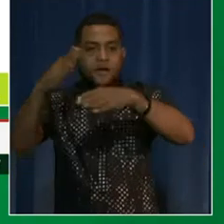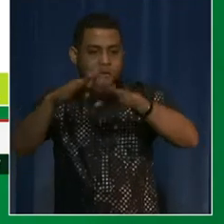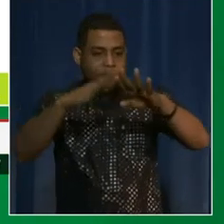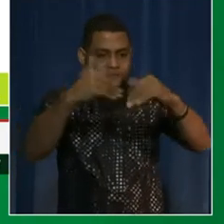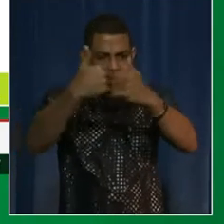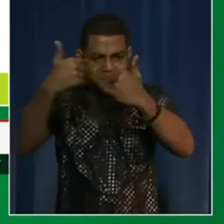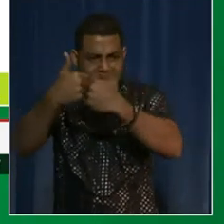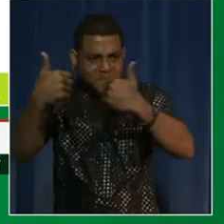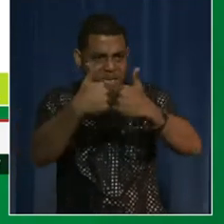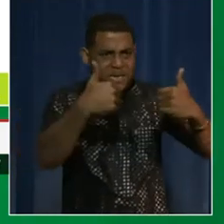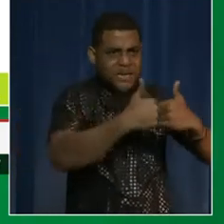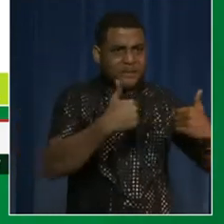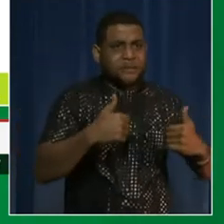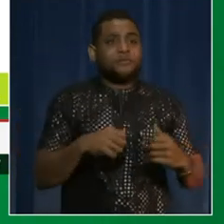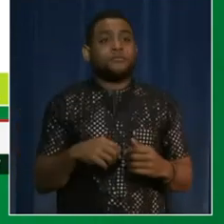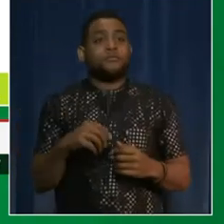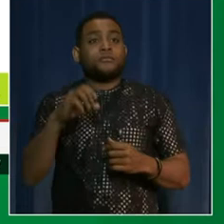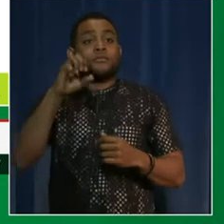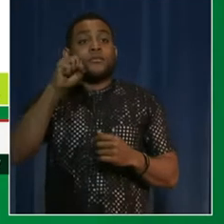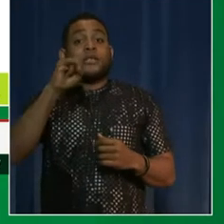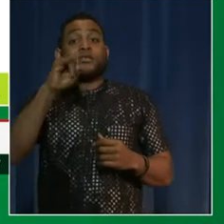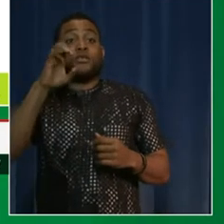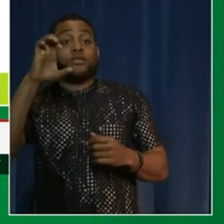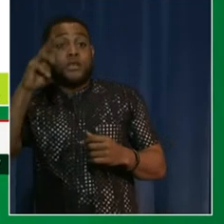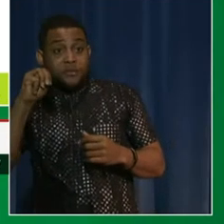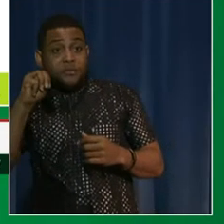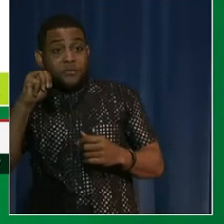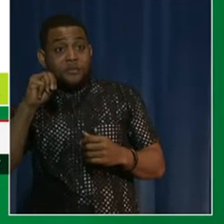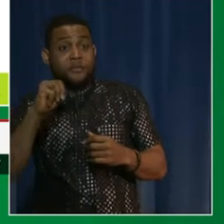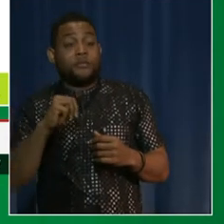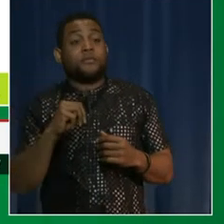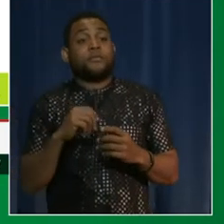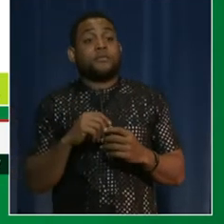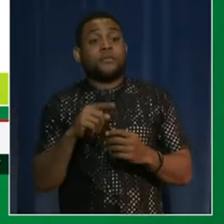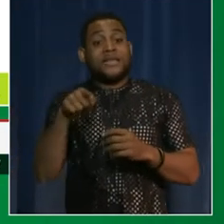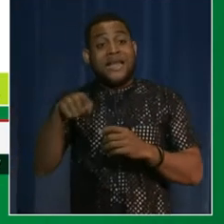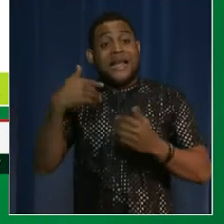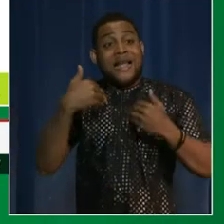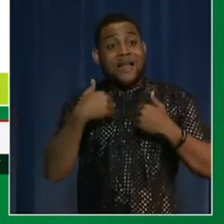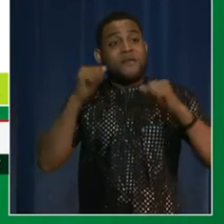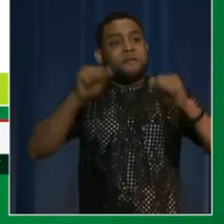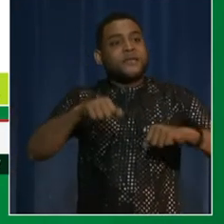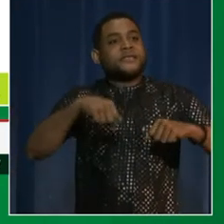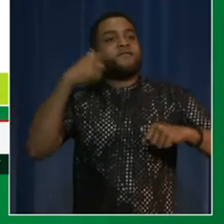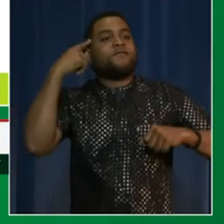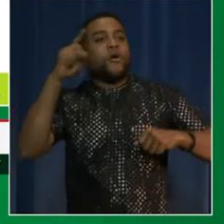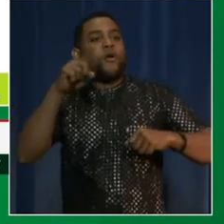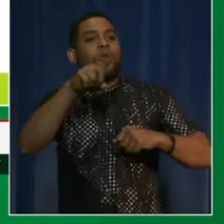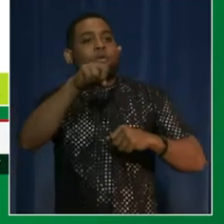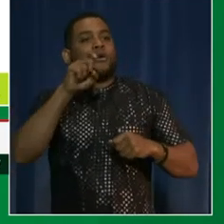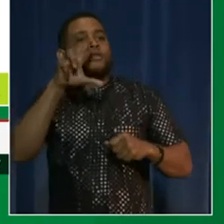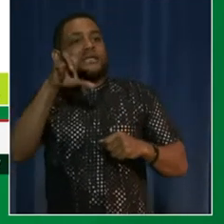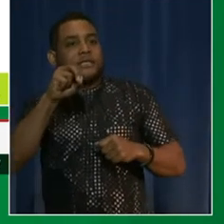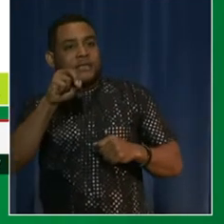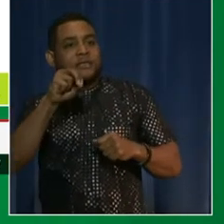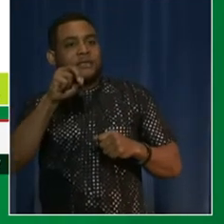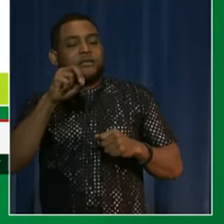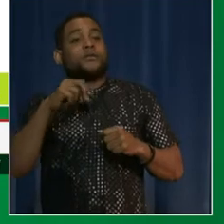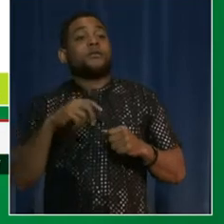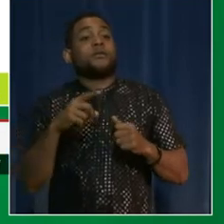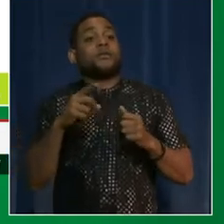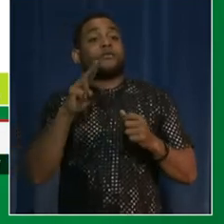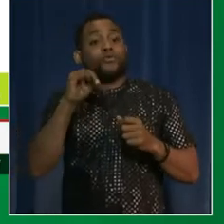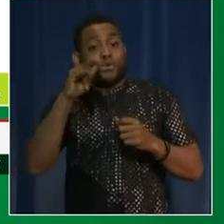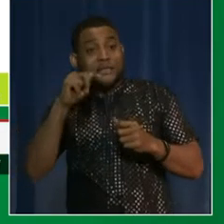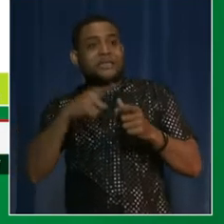Sursum Quarter Turnkey is zoned RA4 and has the potential for at least 130 units. And then we want to expand L Street